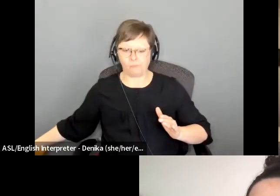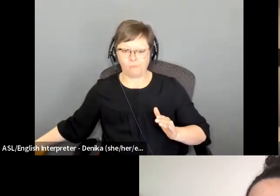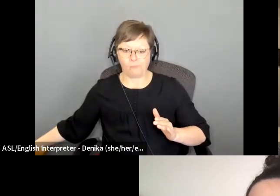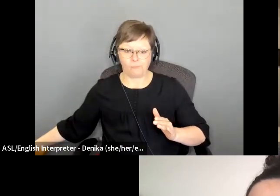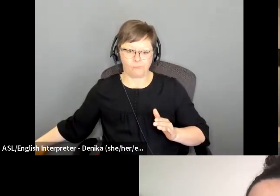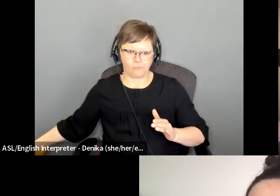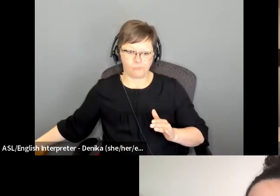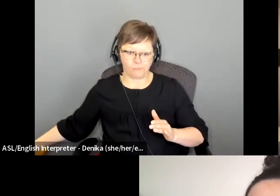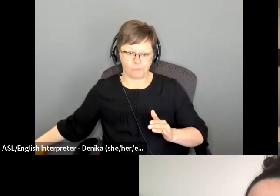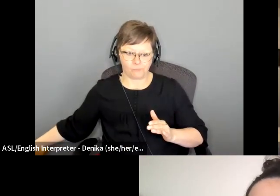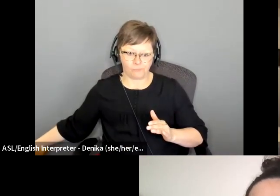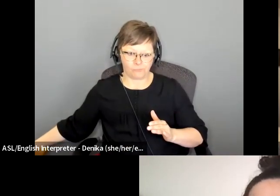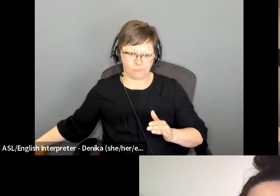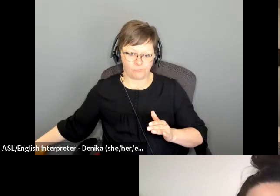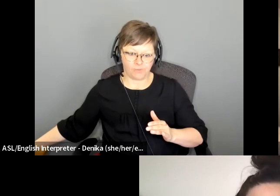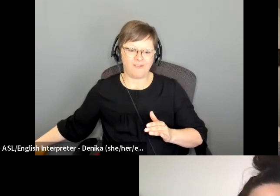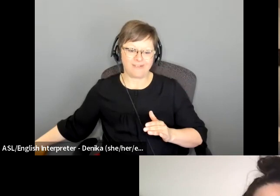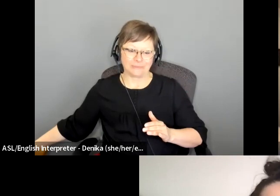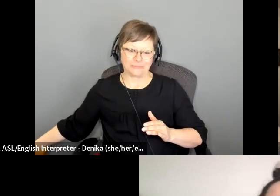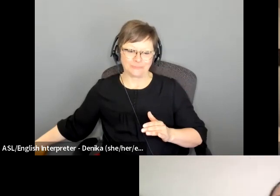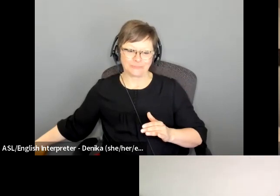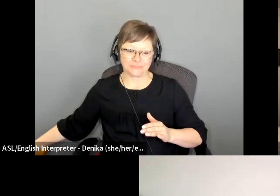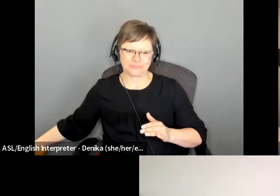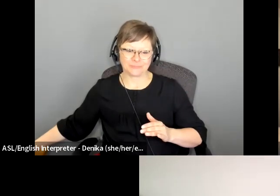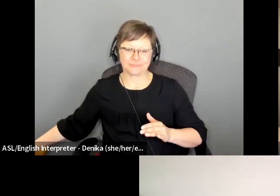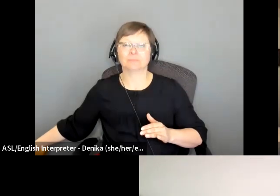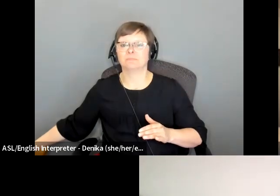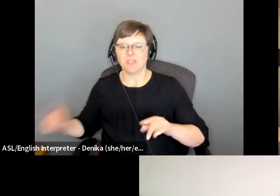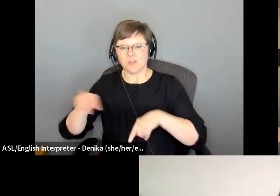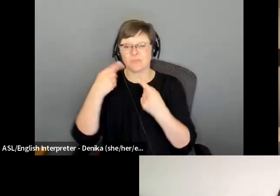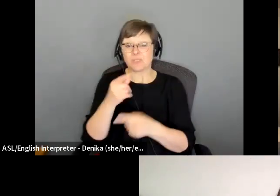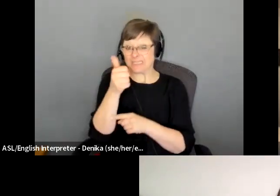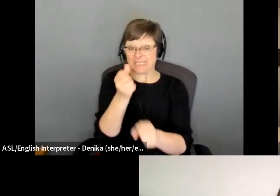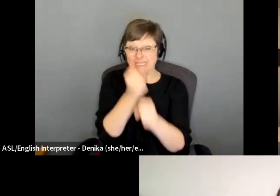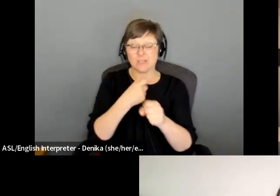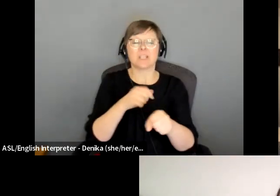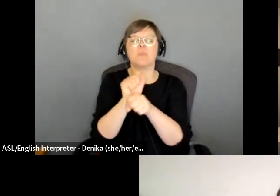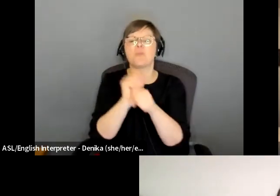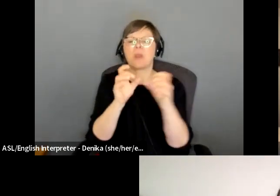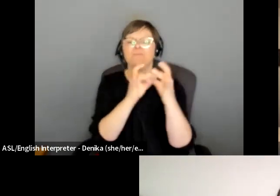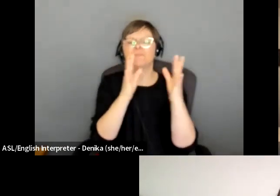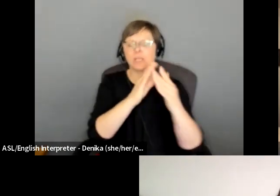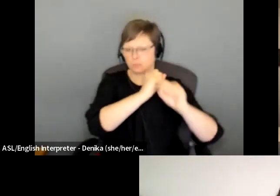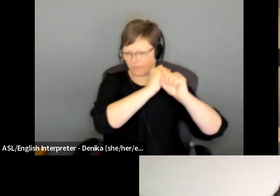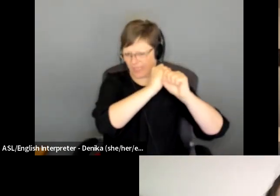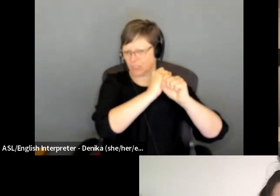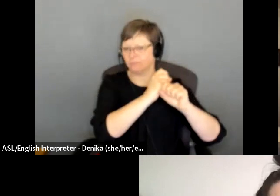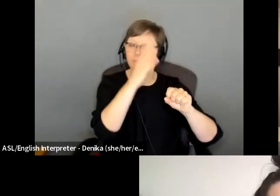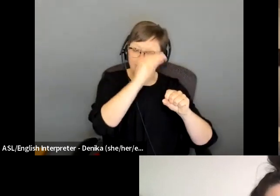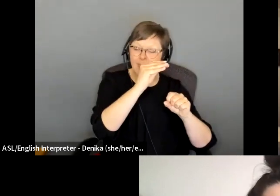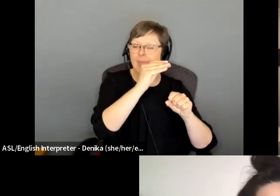community. And as said in the introduction, for the last 10 years, I've been working in violence prevention, primarily working with men and